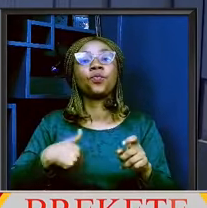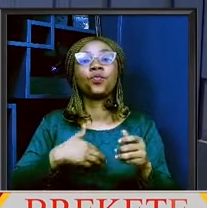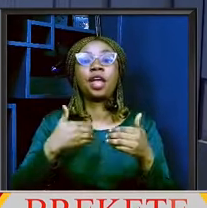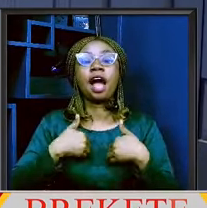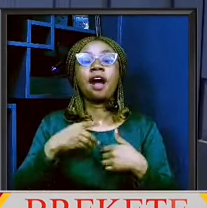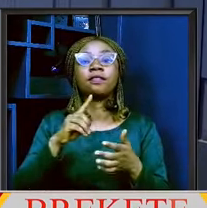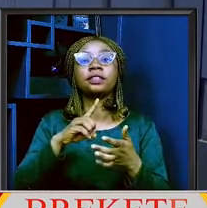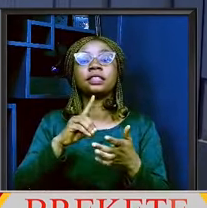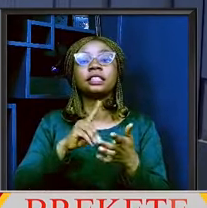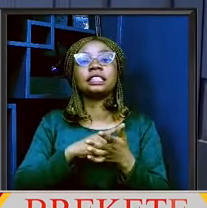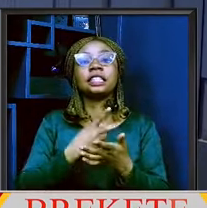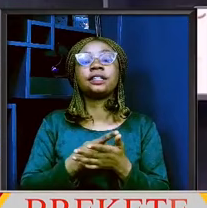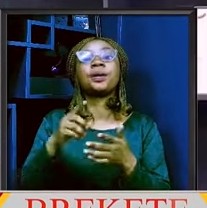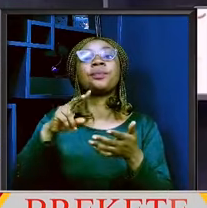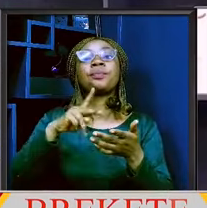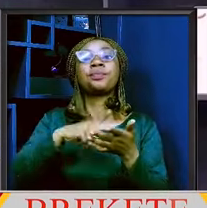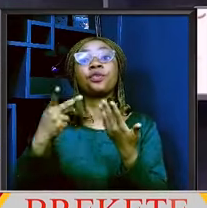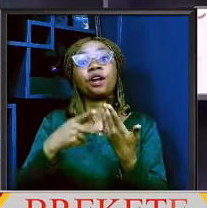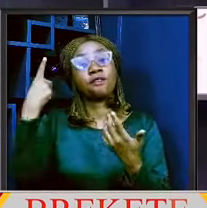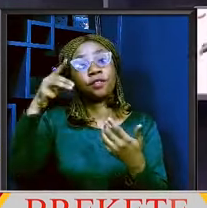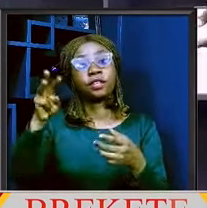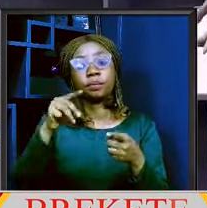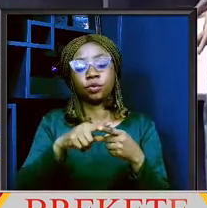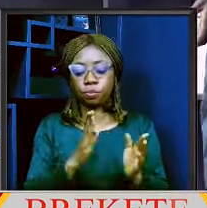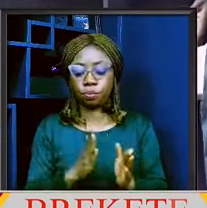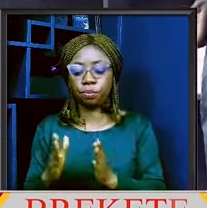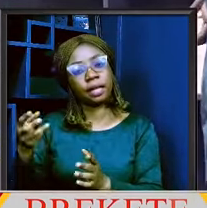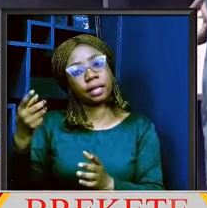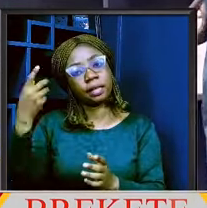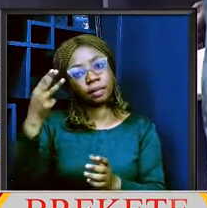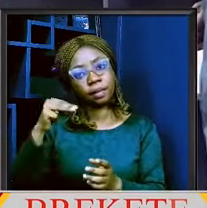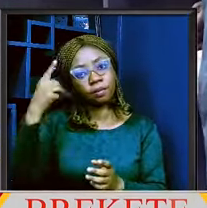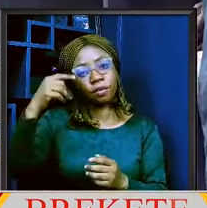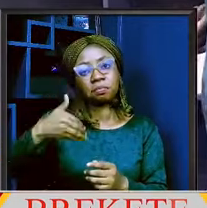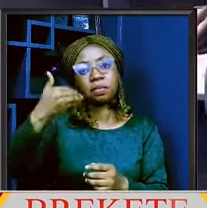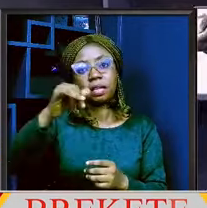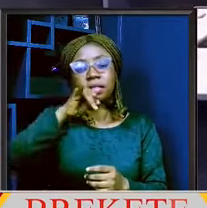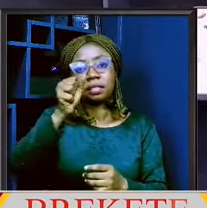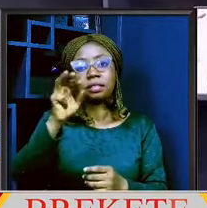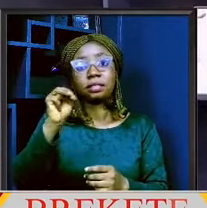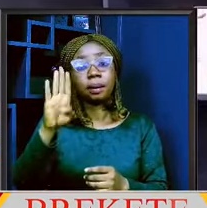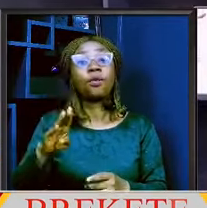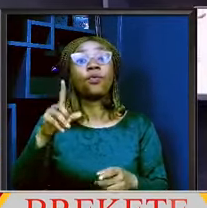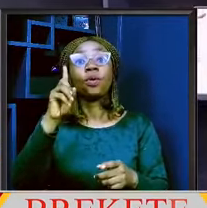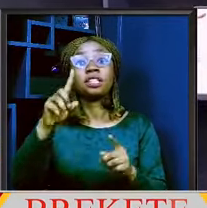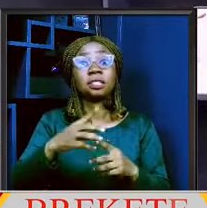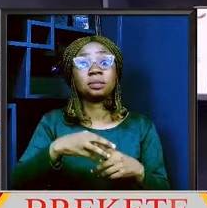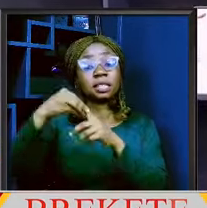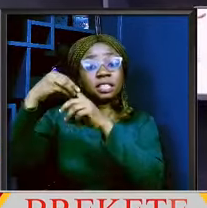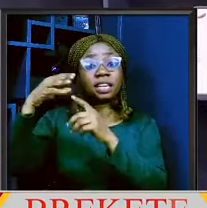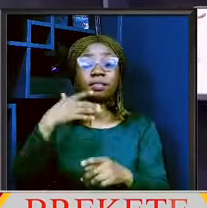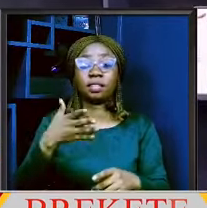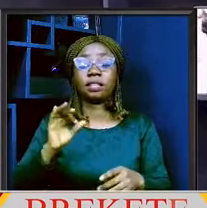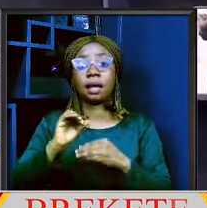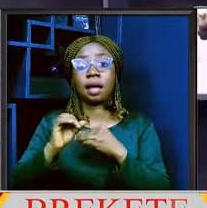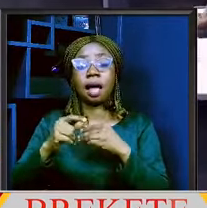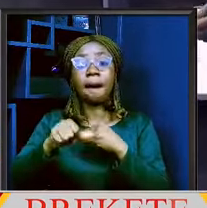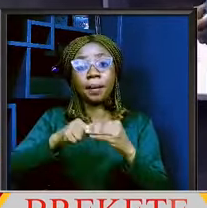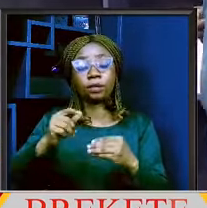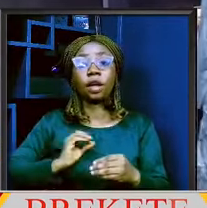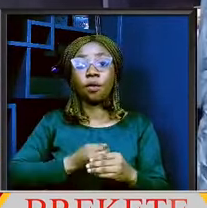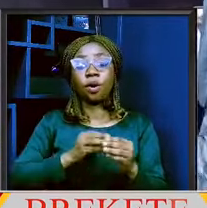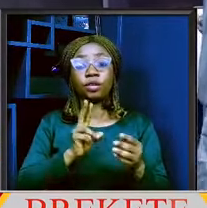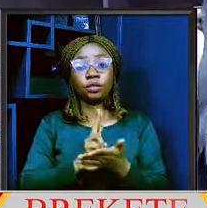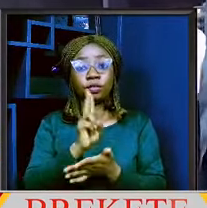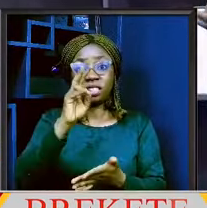for them to prepare them for the next JAM. Hmm. One special thing about our university is that even if you